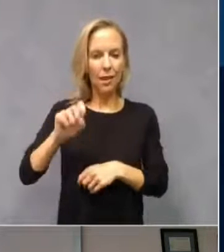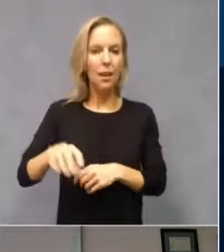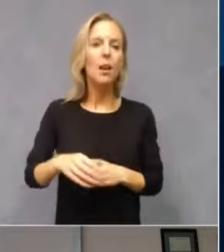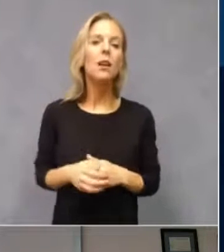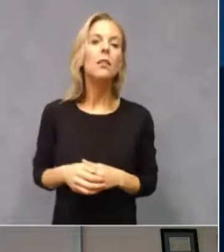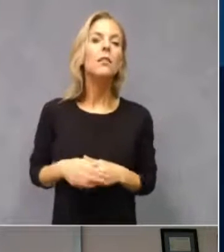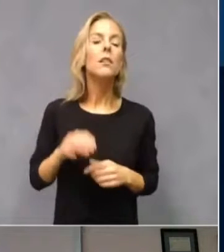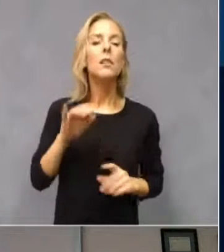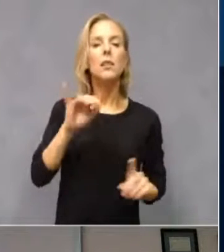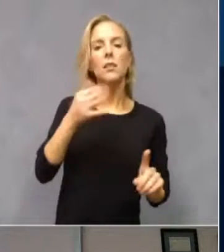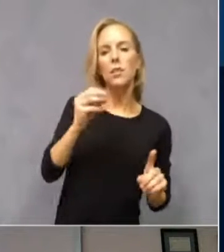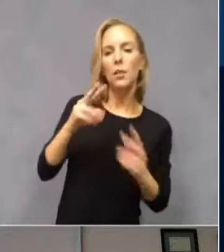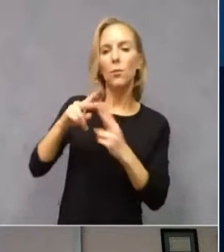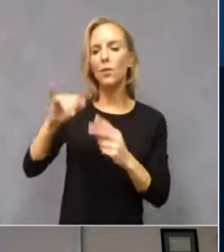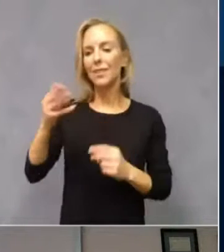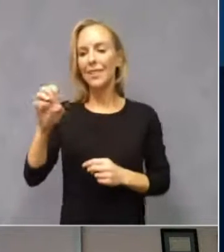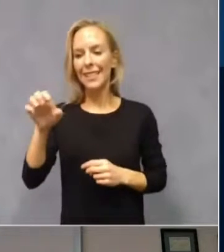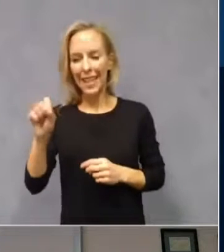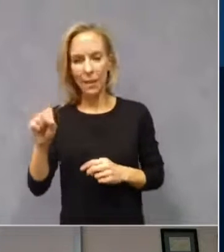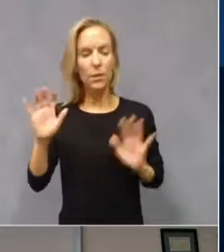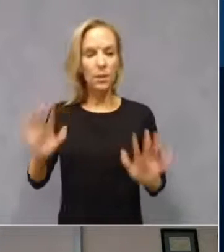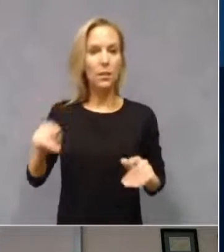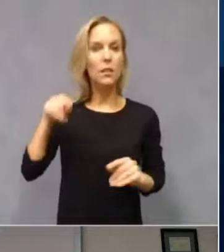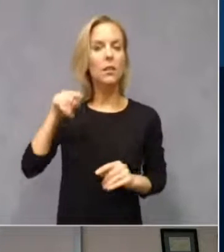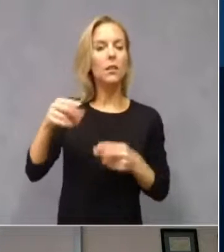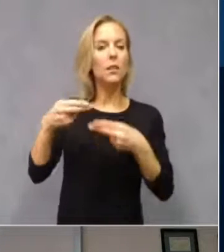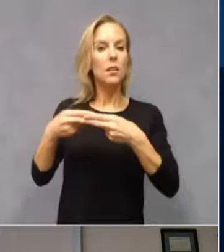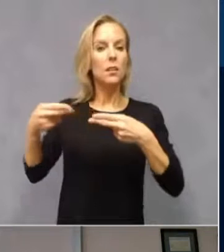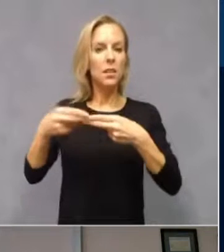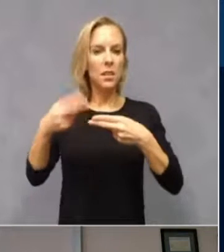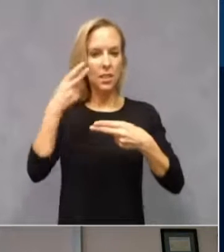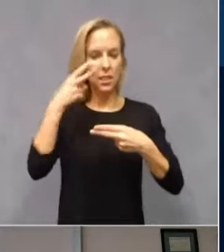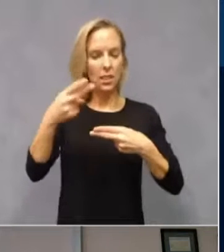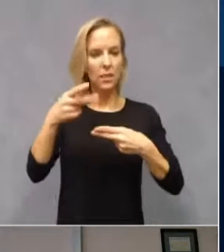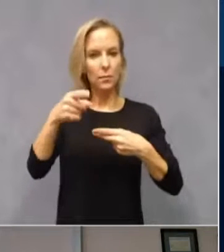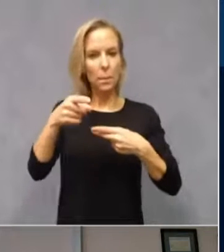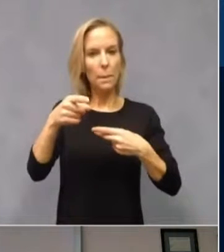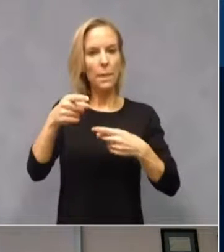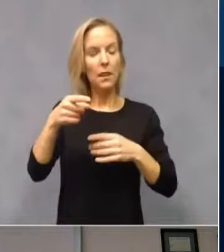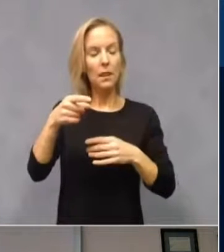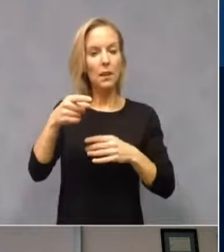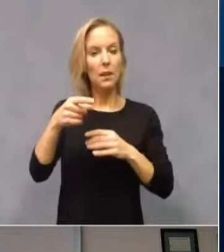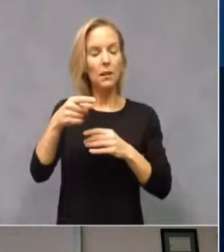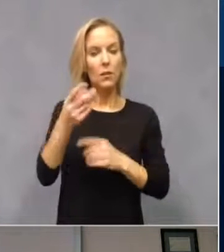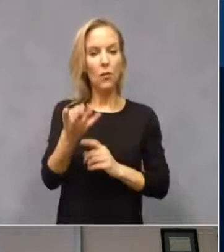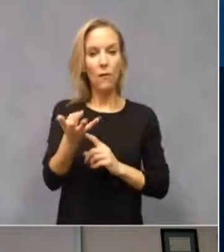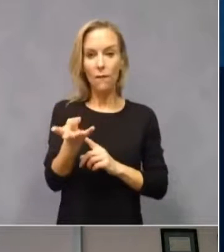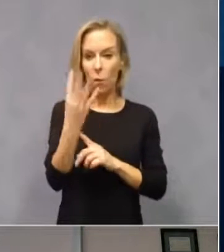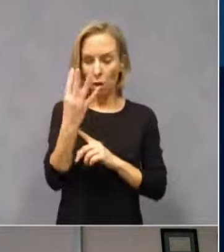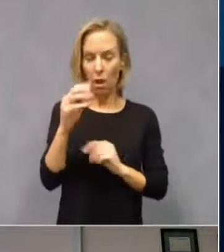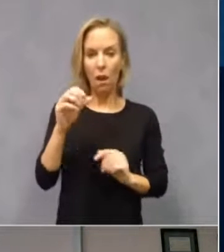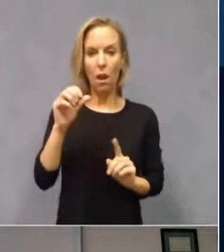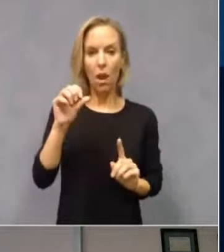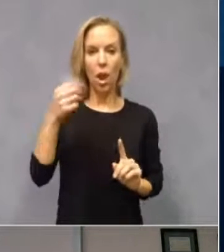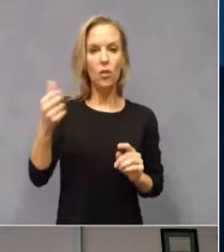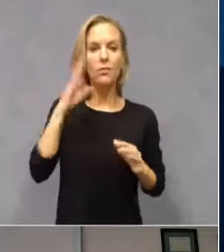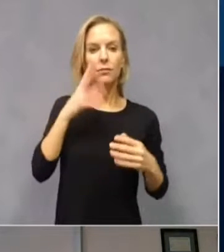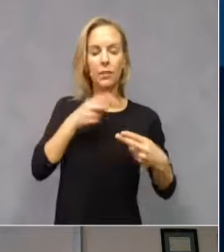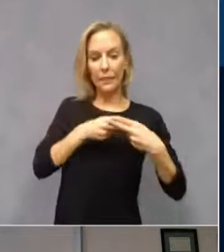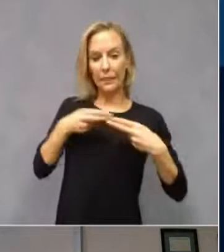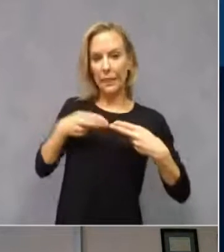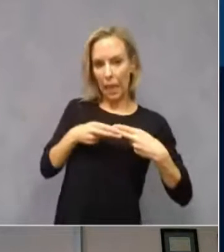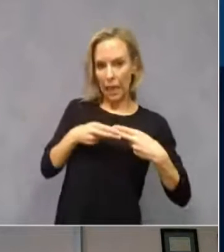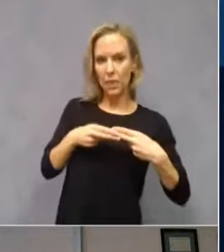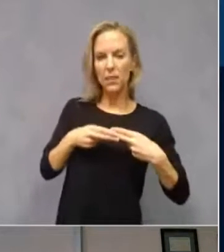or James, I think it was James in this case, has made an animation for us out of the 4 other slide progressions that Dr.